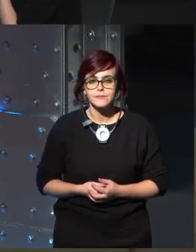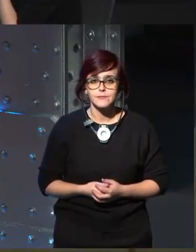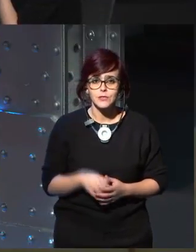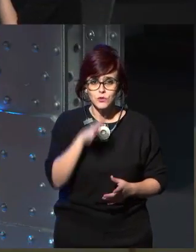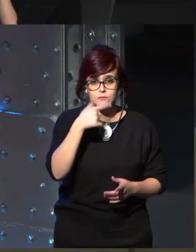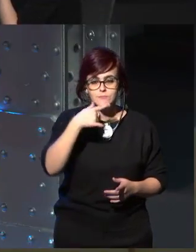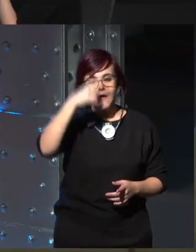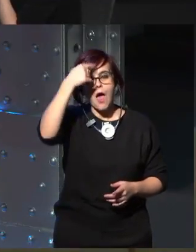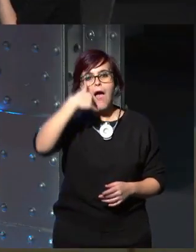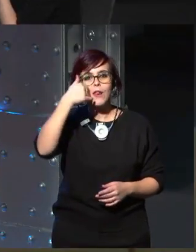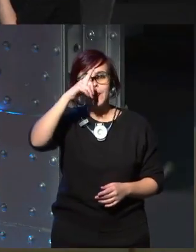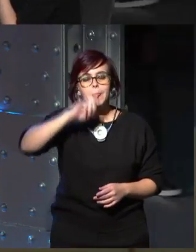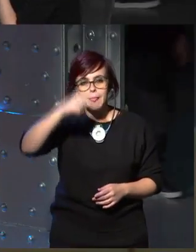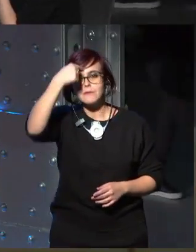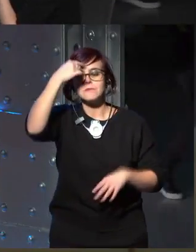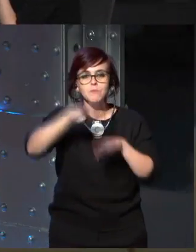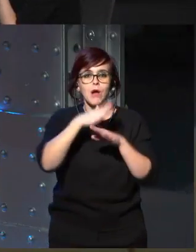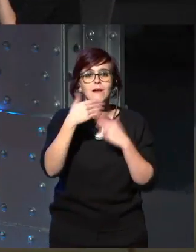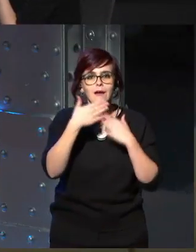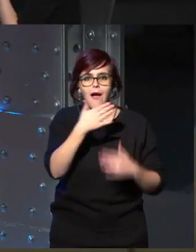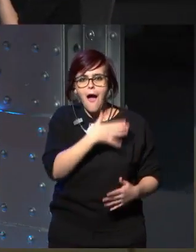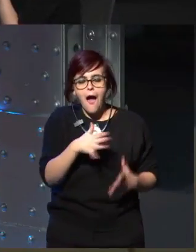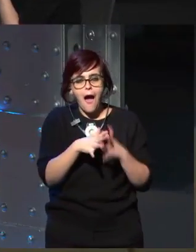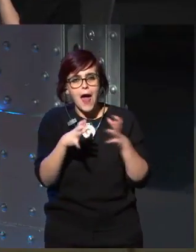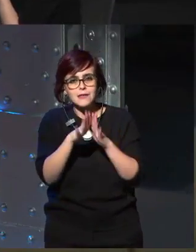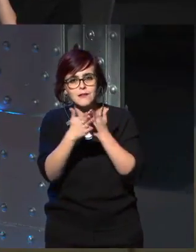it really good? Is it, Sí, sí, yeah. sí. Y estaba